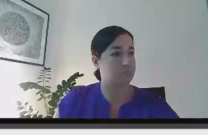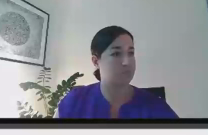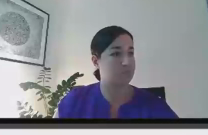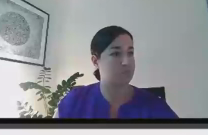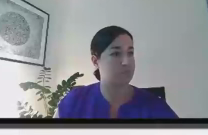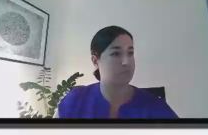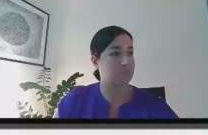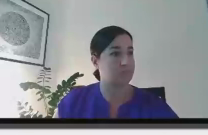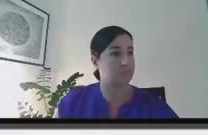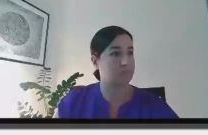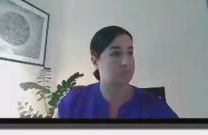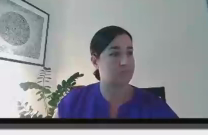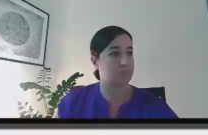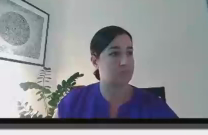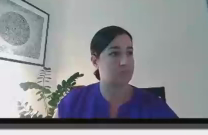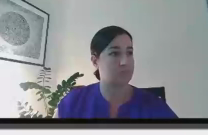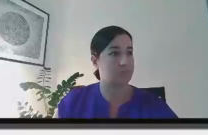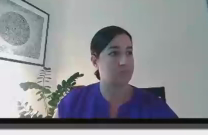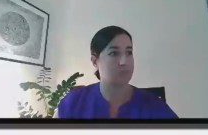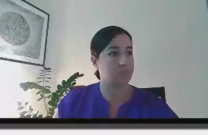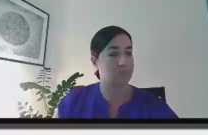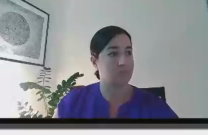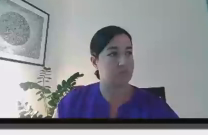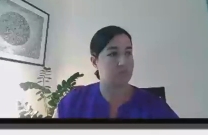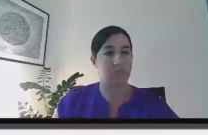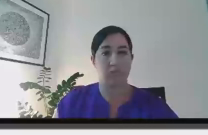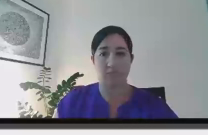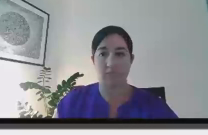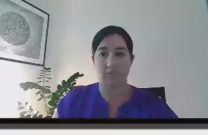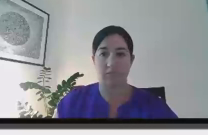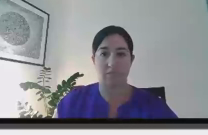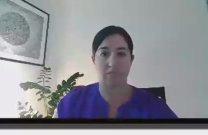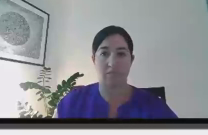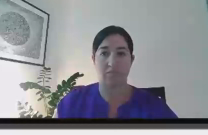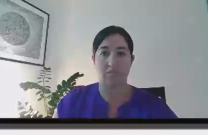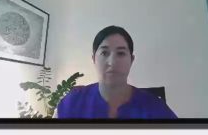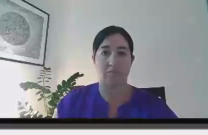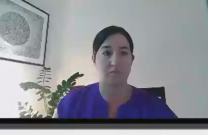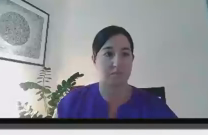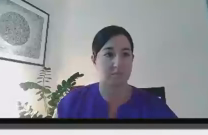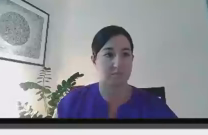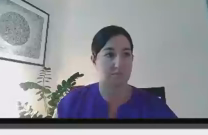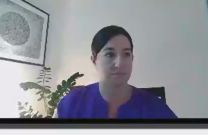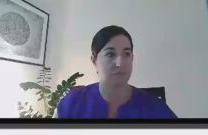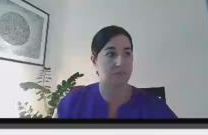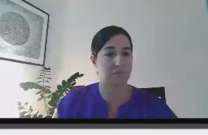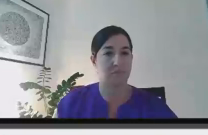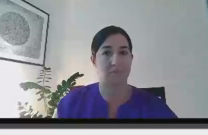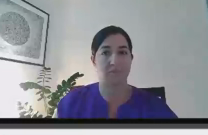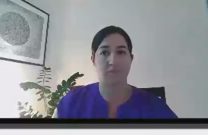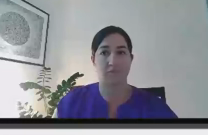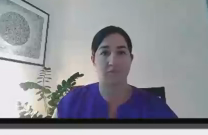then shows a concept of what it would take to put LRT in the middle. So you can see what we've done